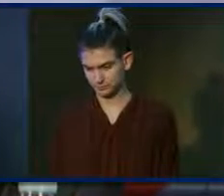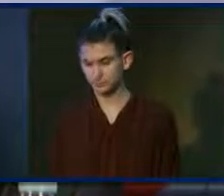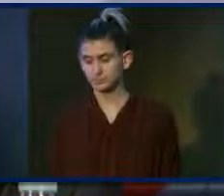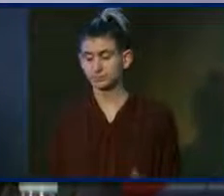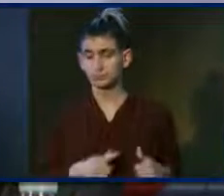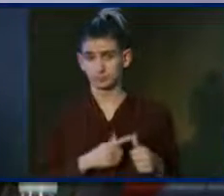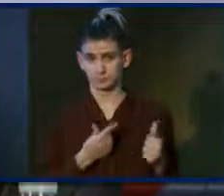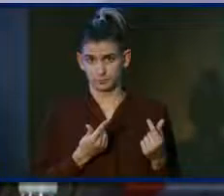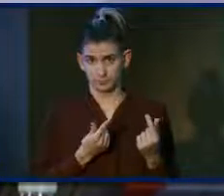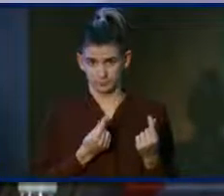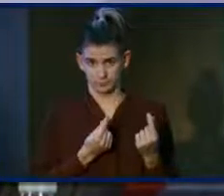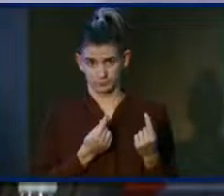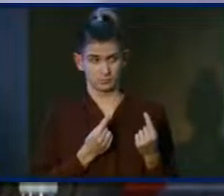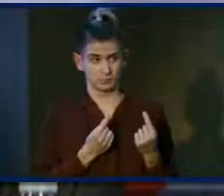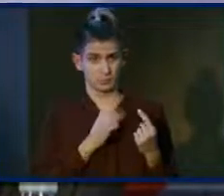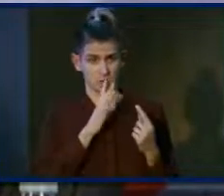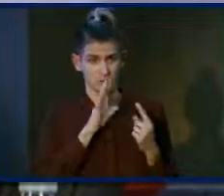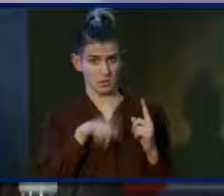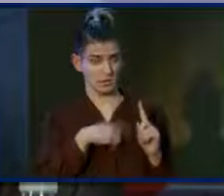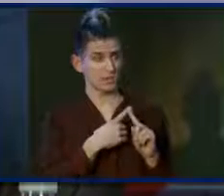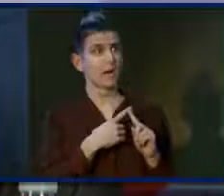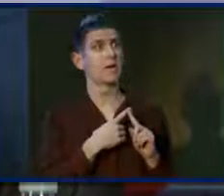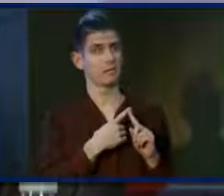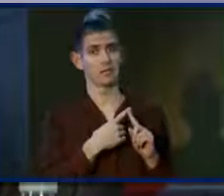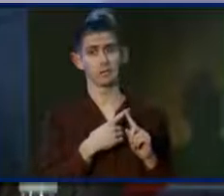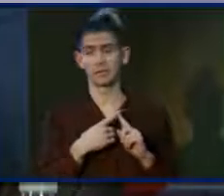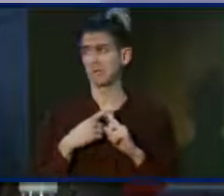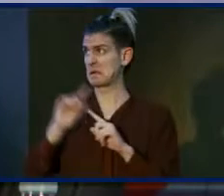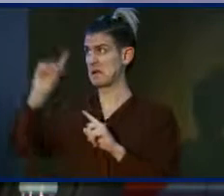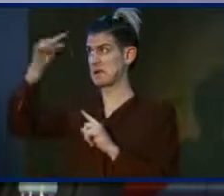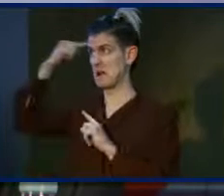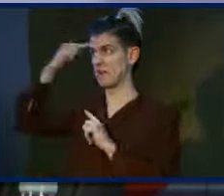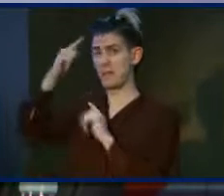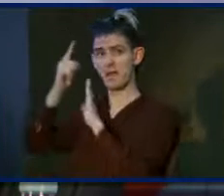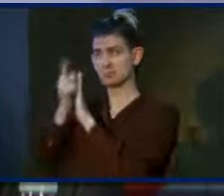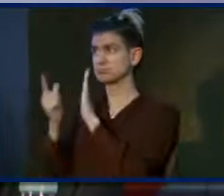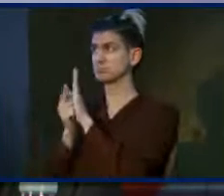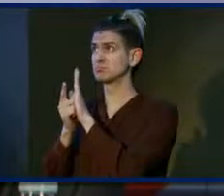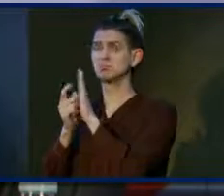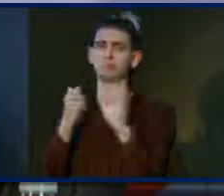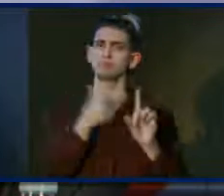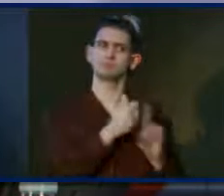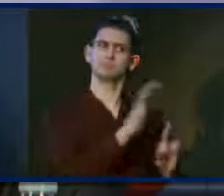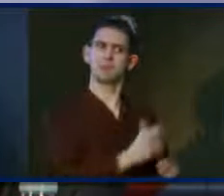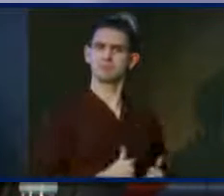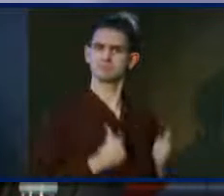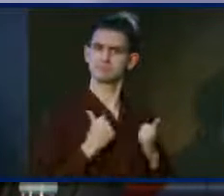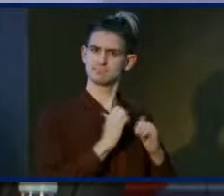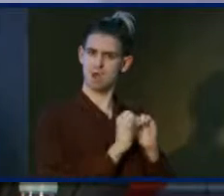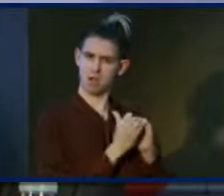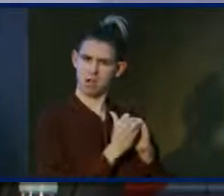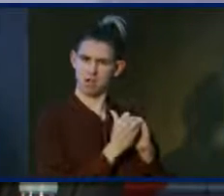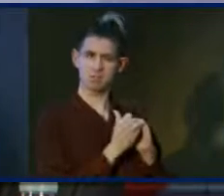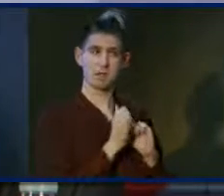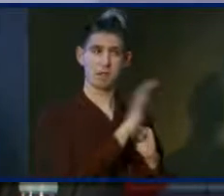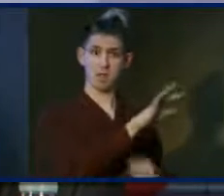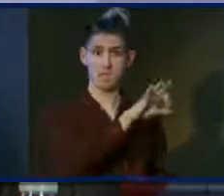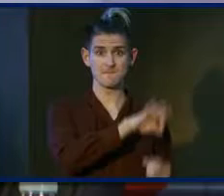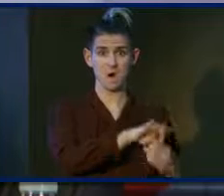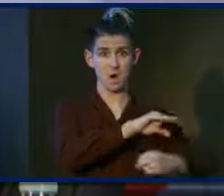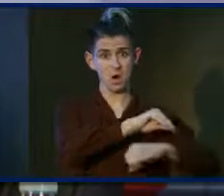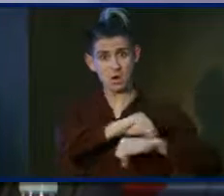lives and how the vote can make a difference. and how the people that